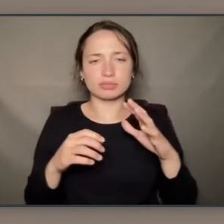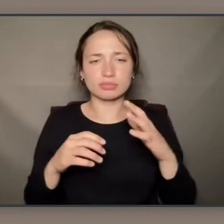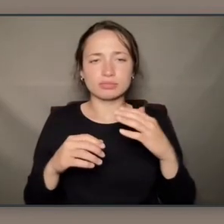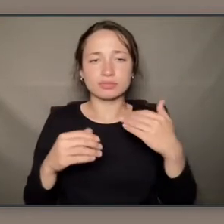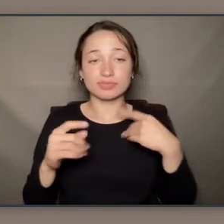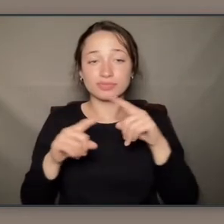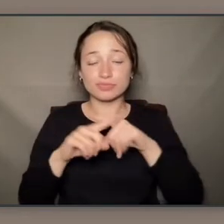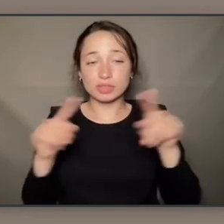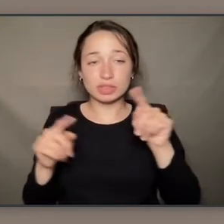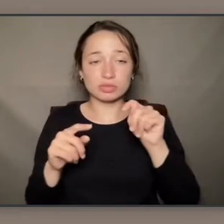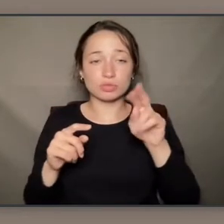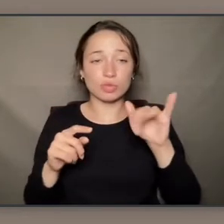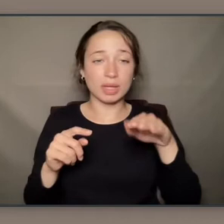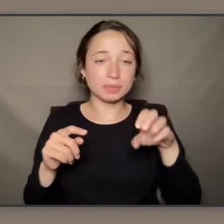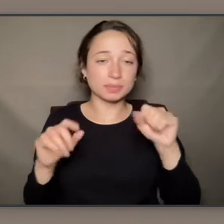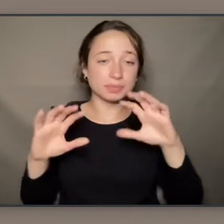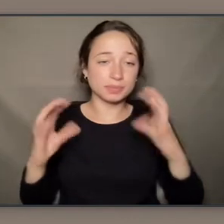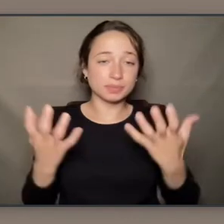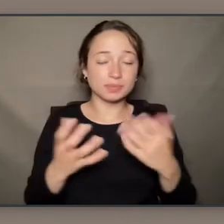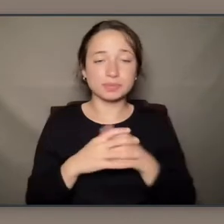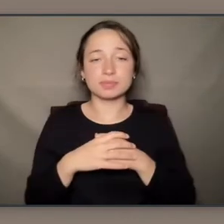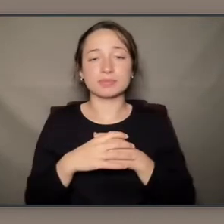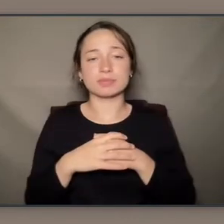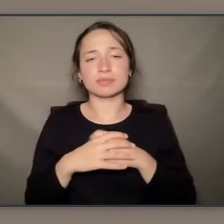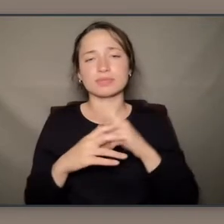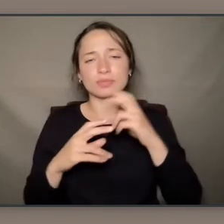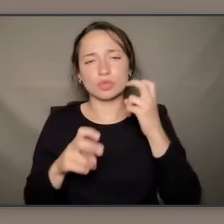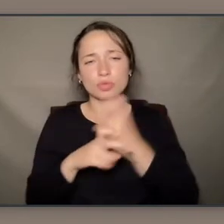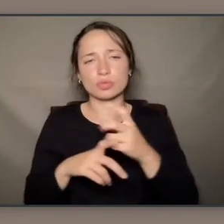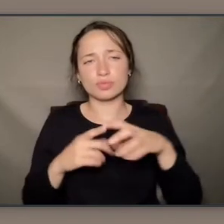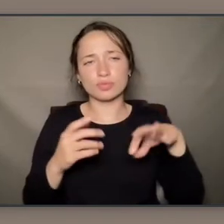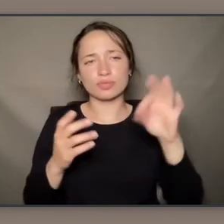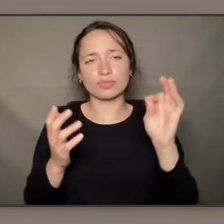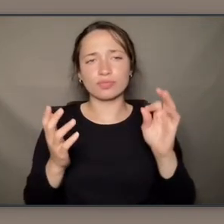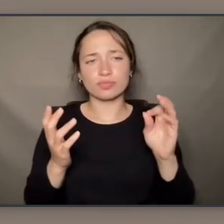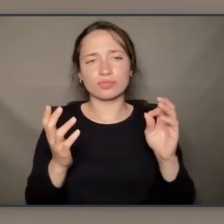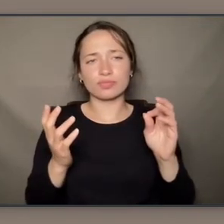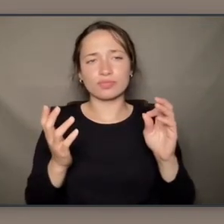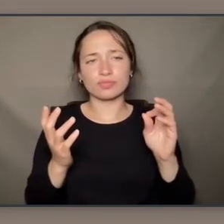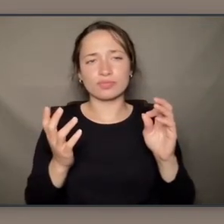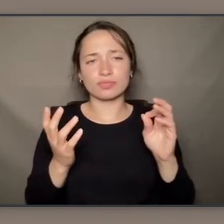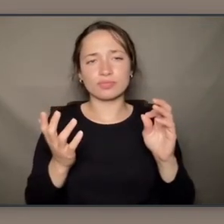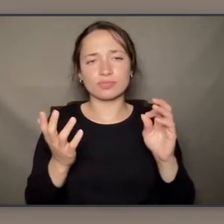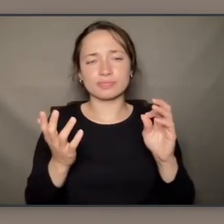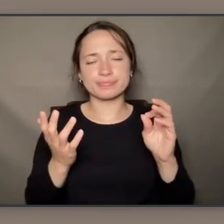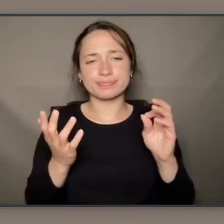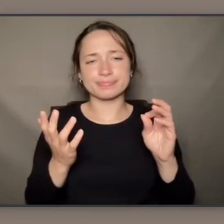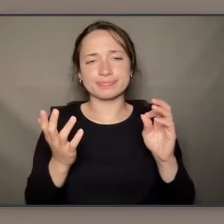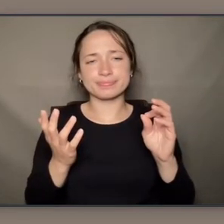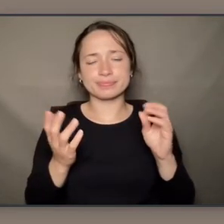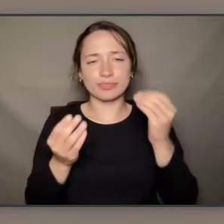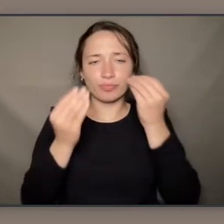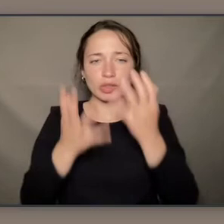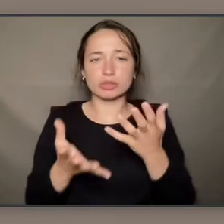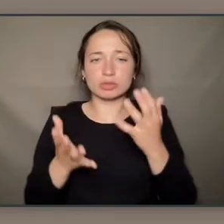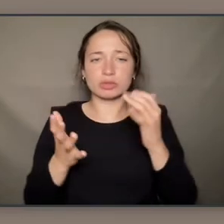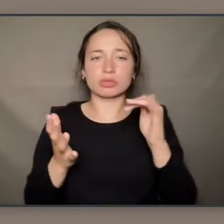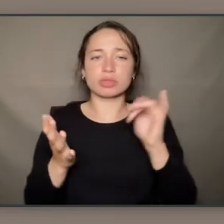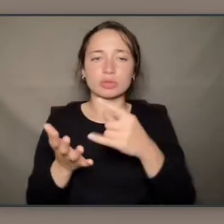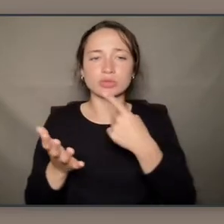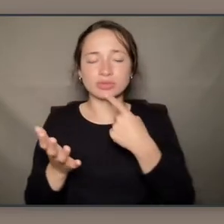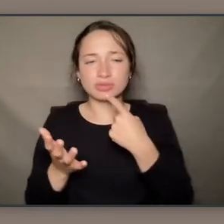had different tribes there. And it was very difficult to find information